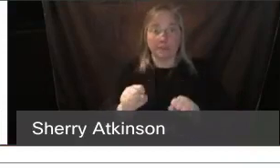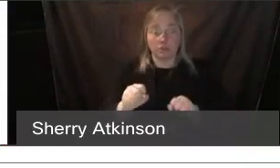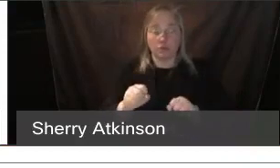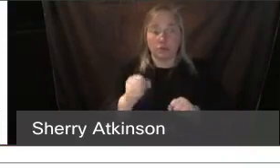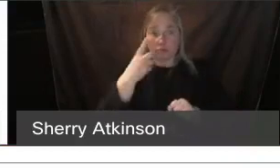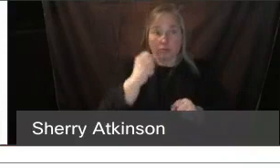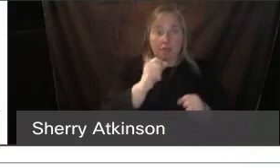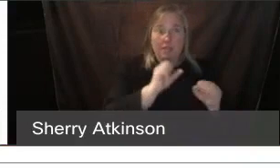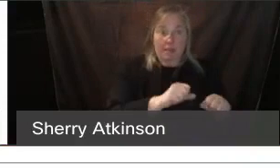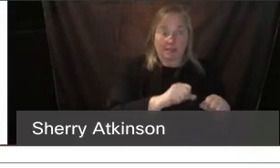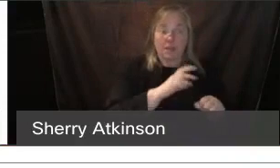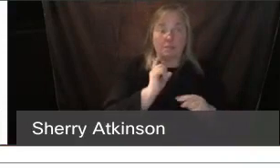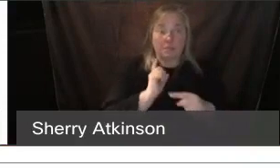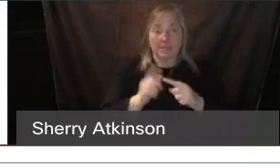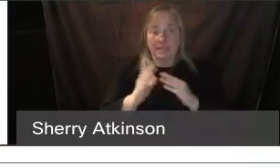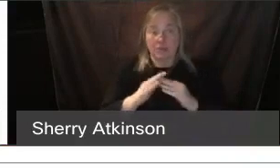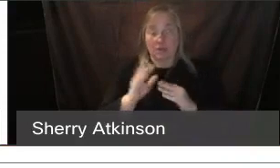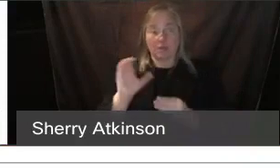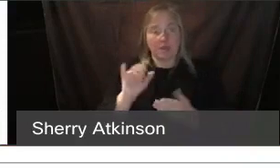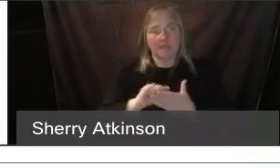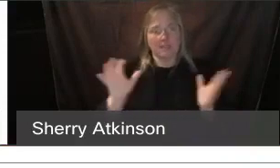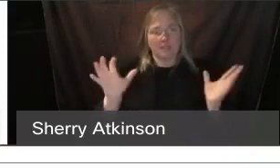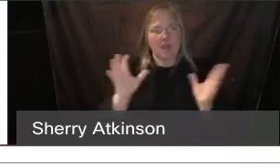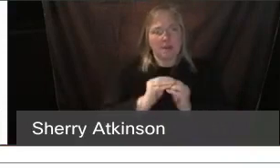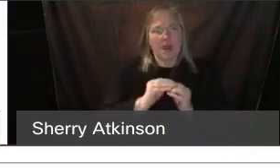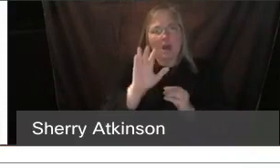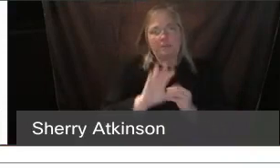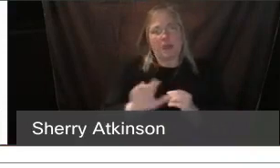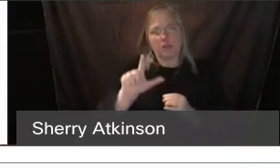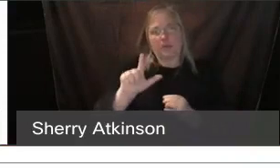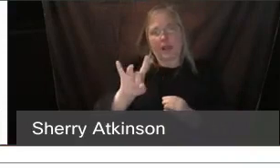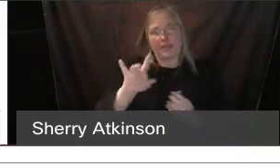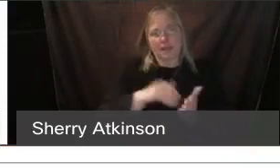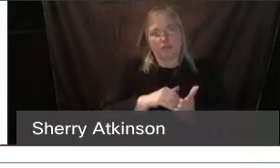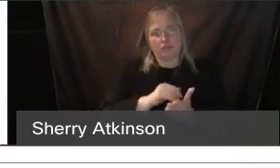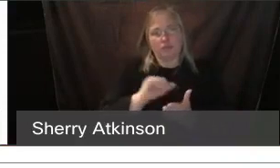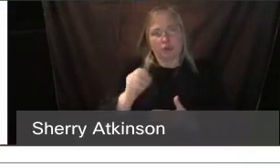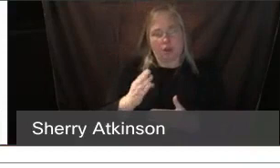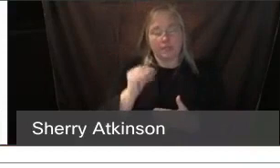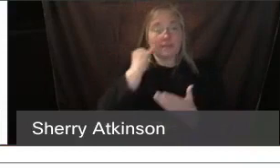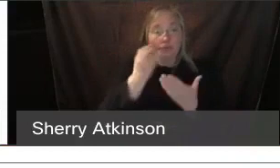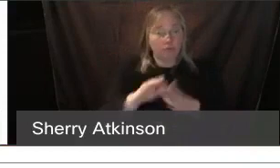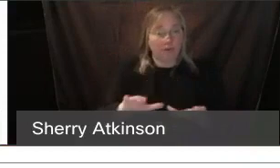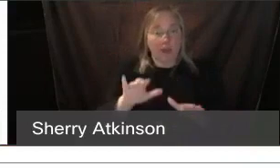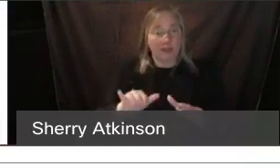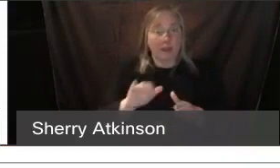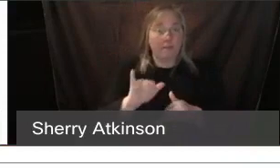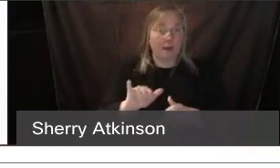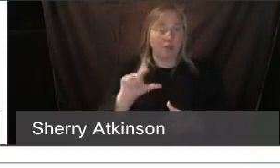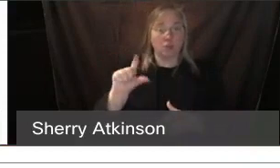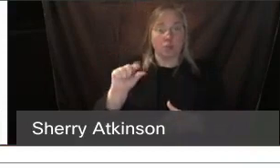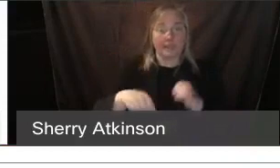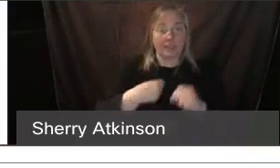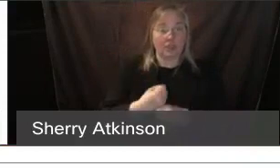downtown Columbia, it's about 28,000 jobs. Now, if you divide that by 30 or 20 years,